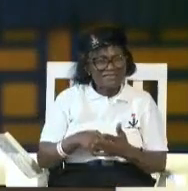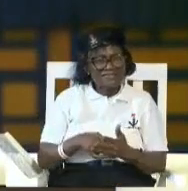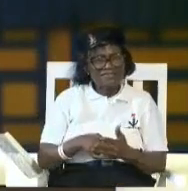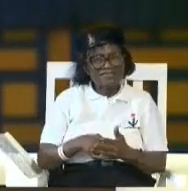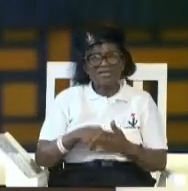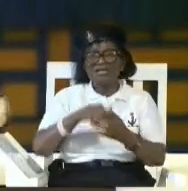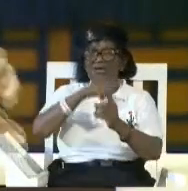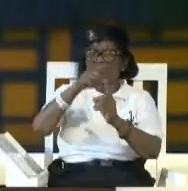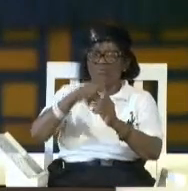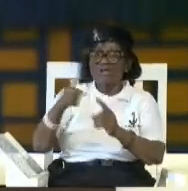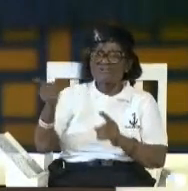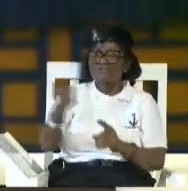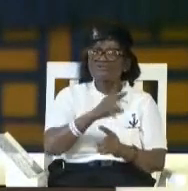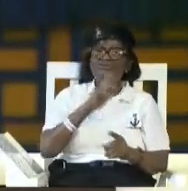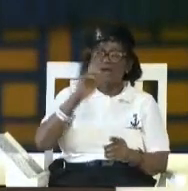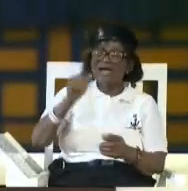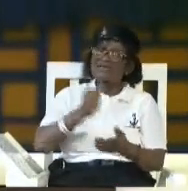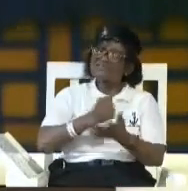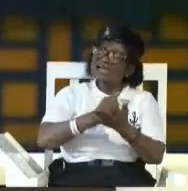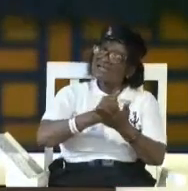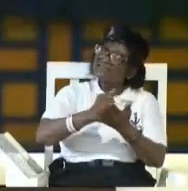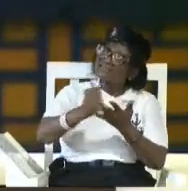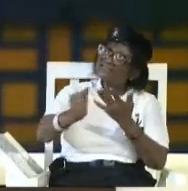When you are sanctified,